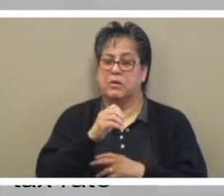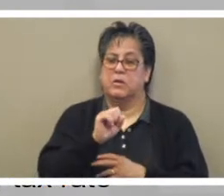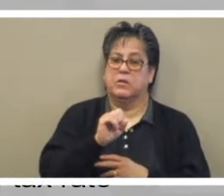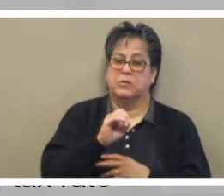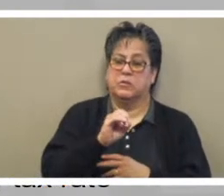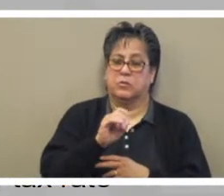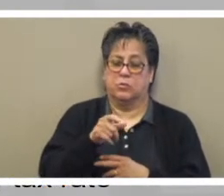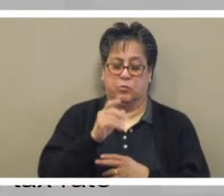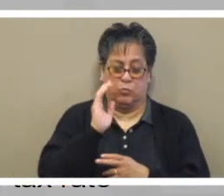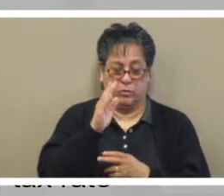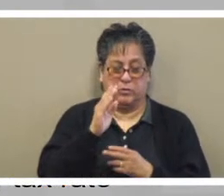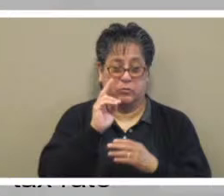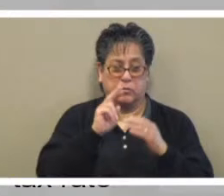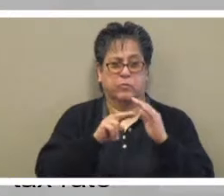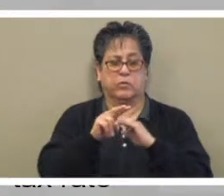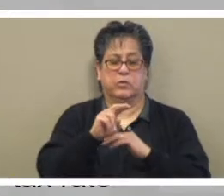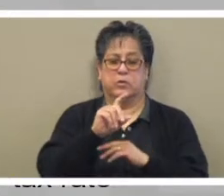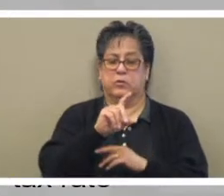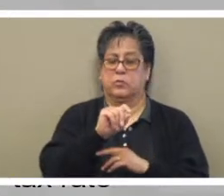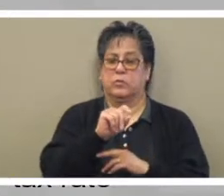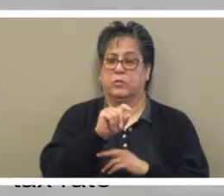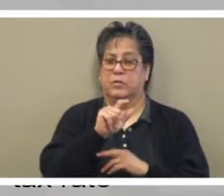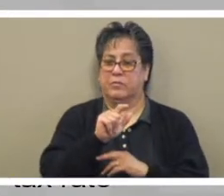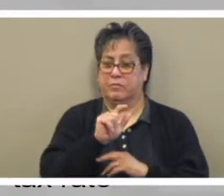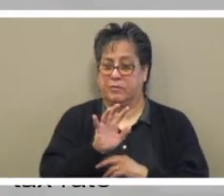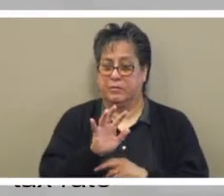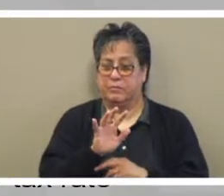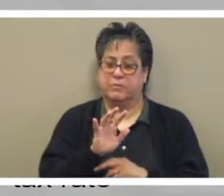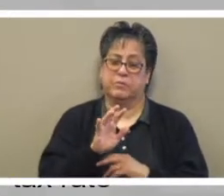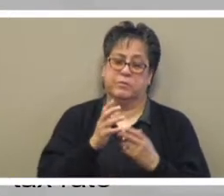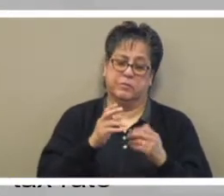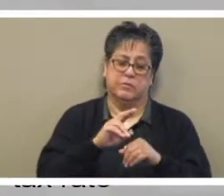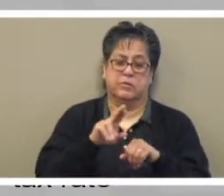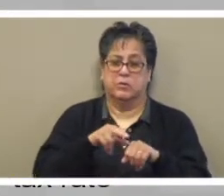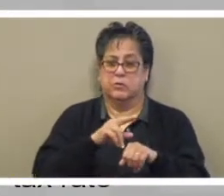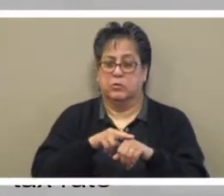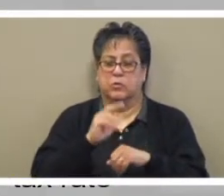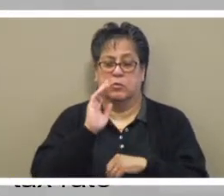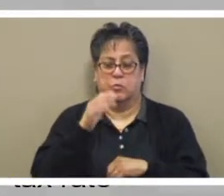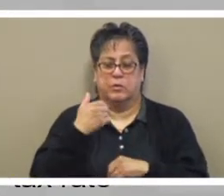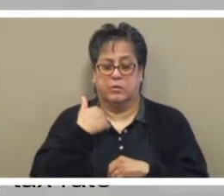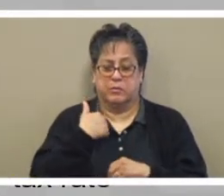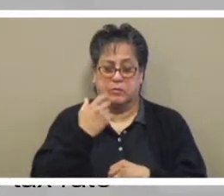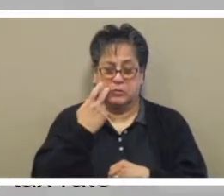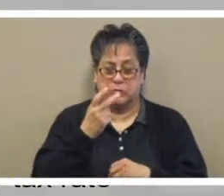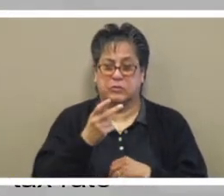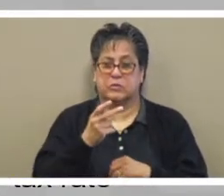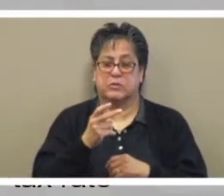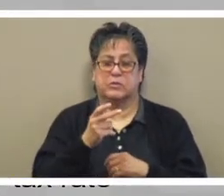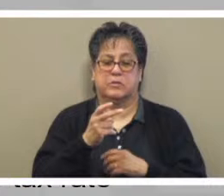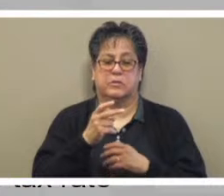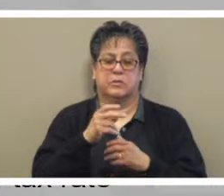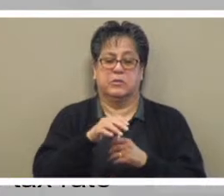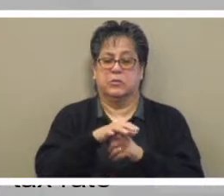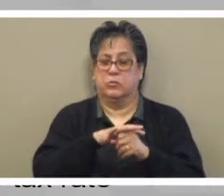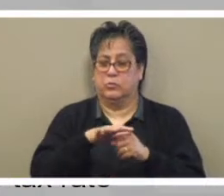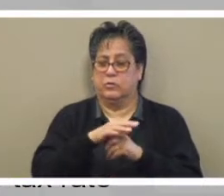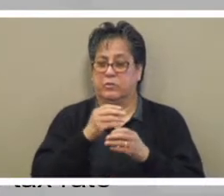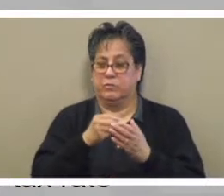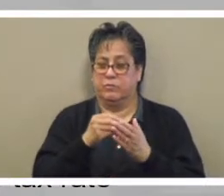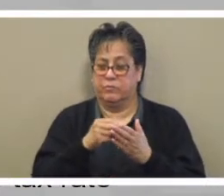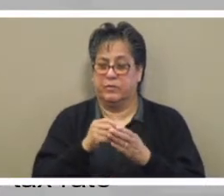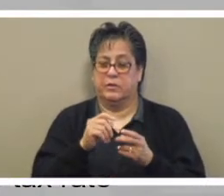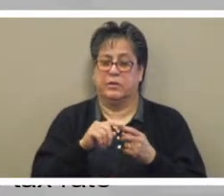continue to look ahead into FY2025, of course, we will always look at new general fund revenue possibilities,